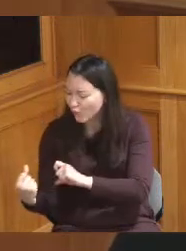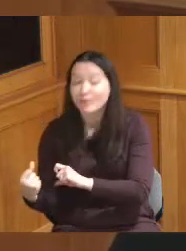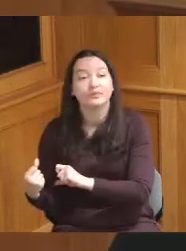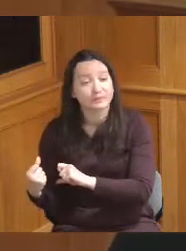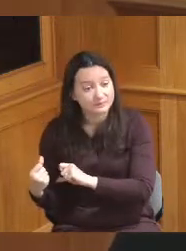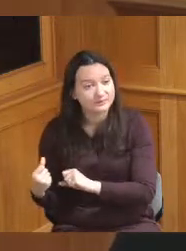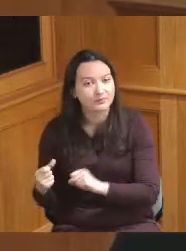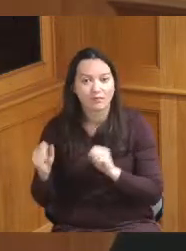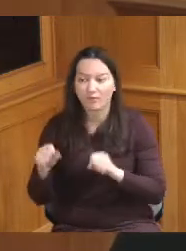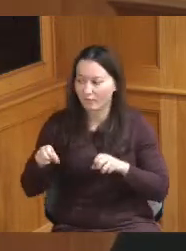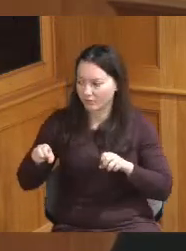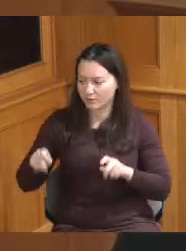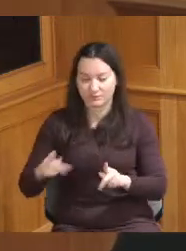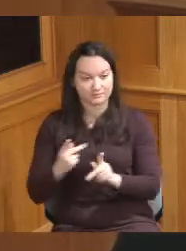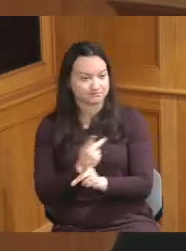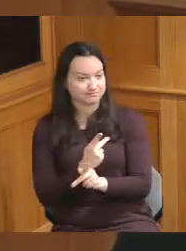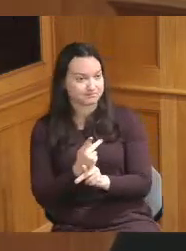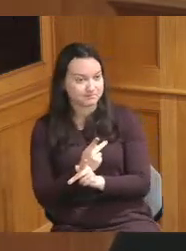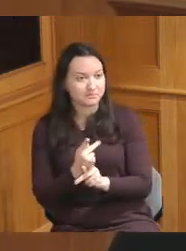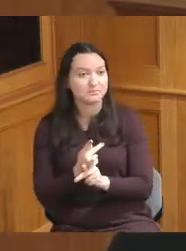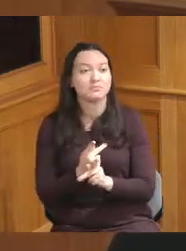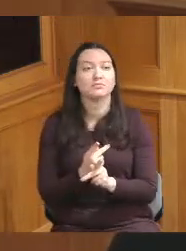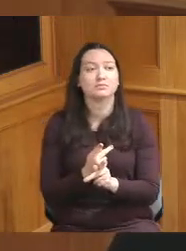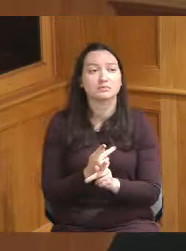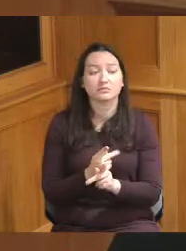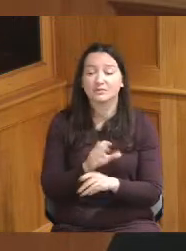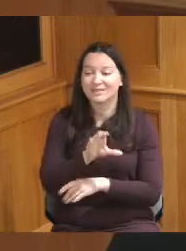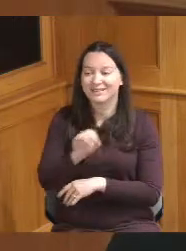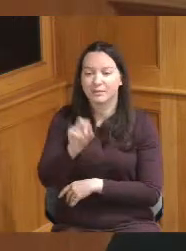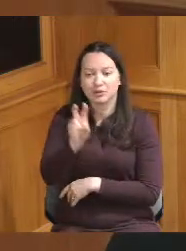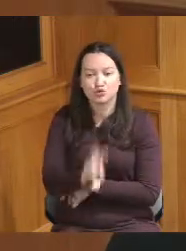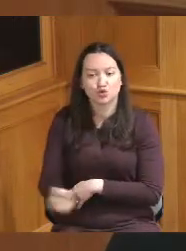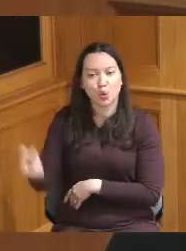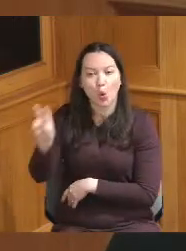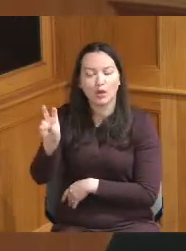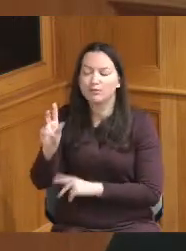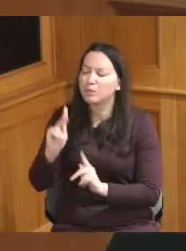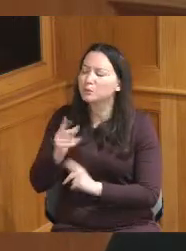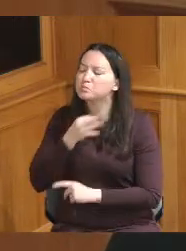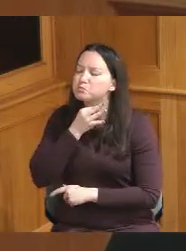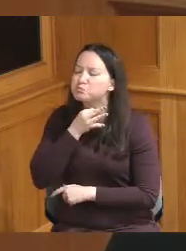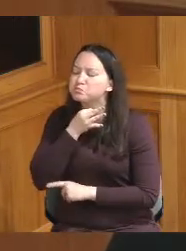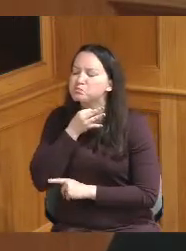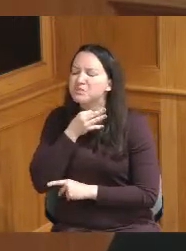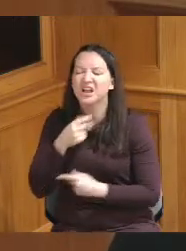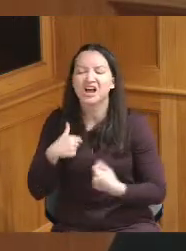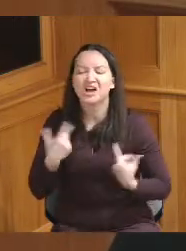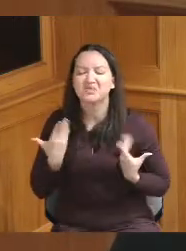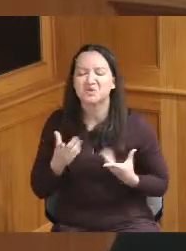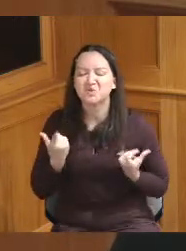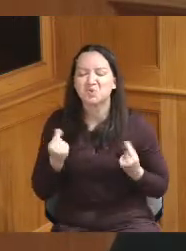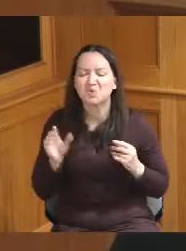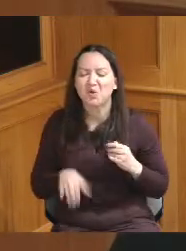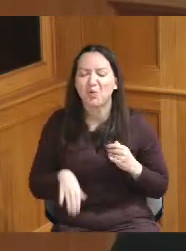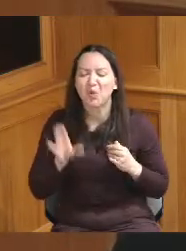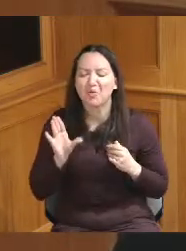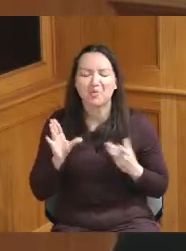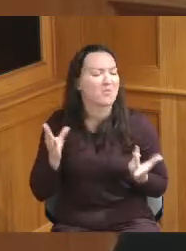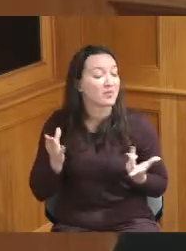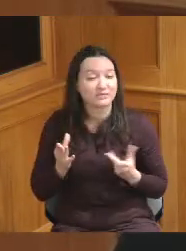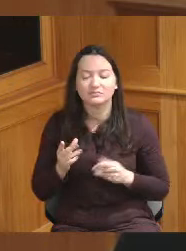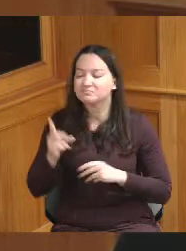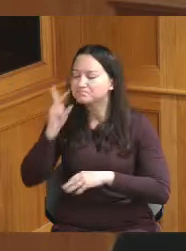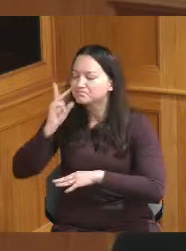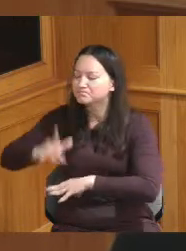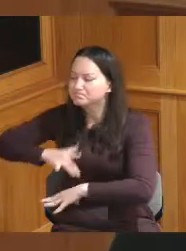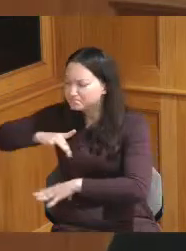and create opportunities to provide company tours for individuals that really want to find out what they want to do when they grow up, provide those go and